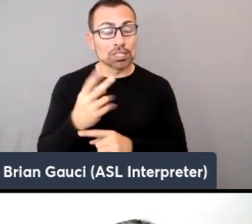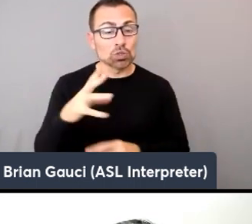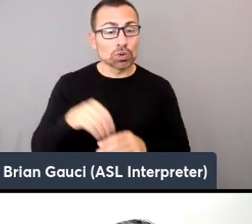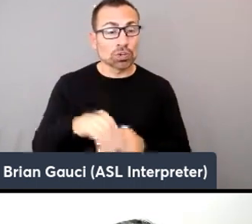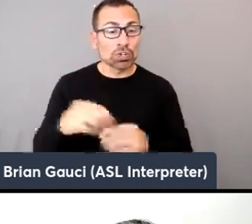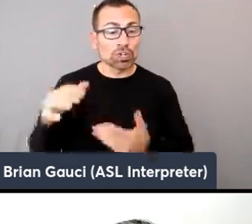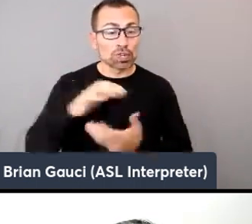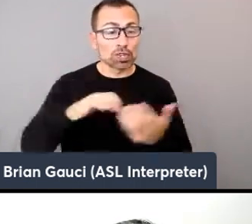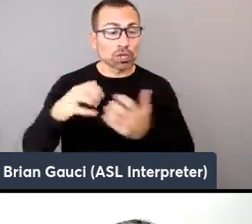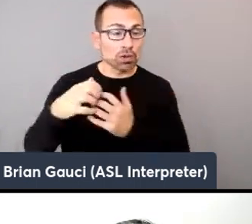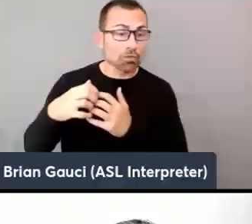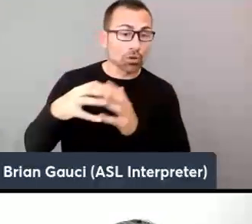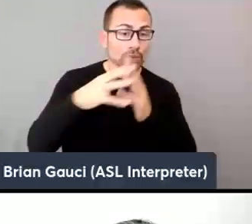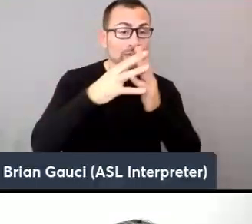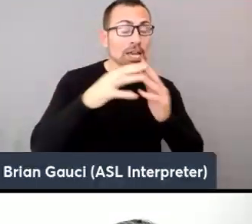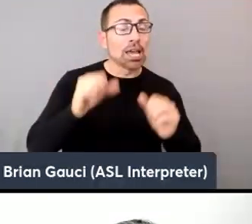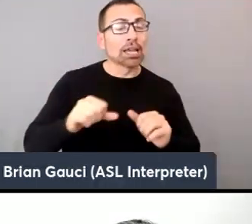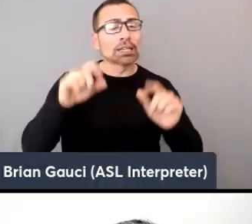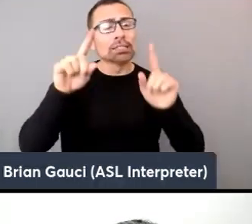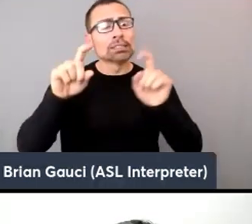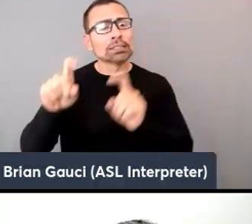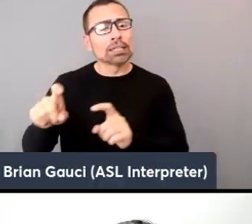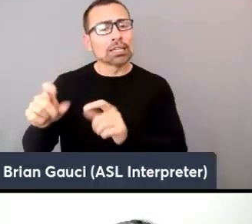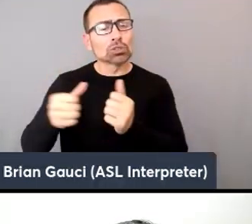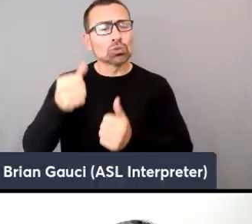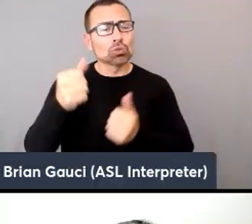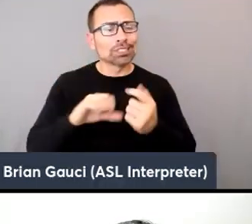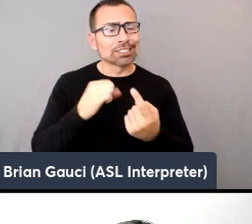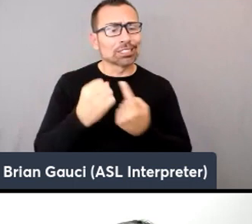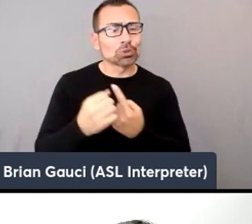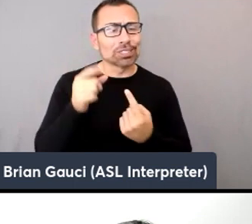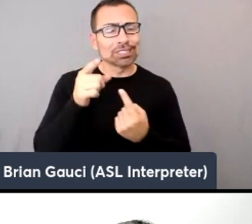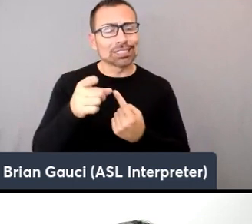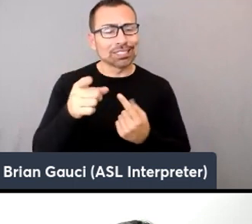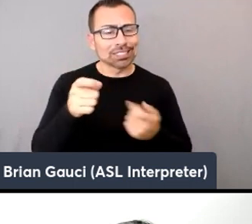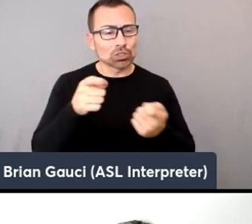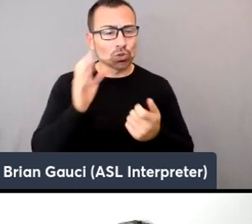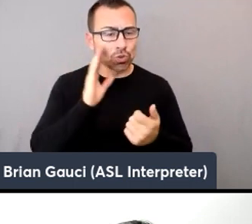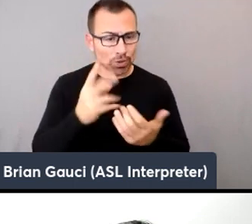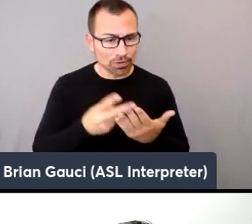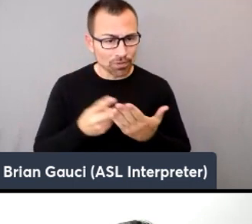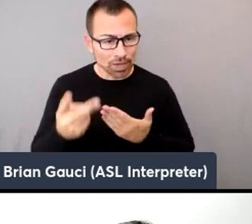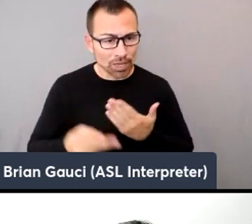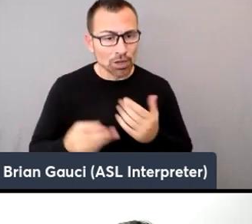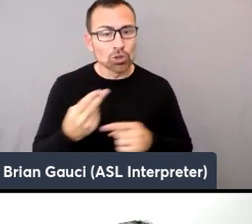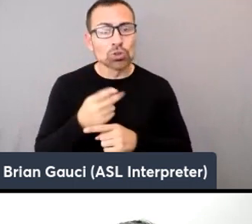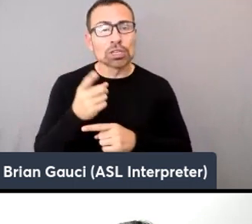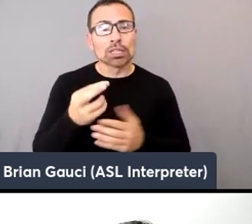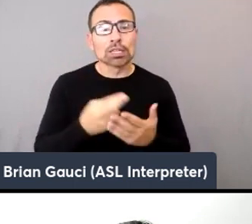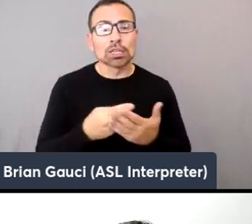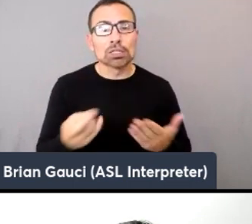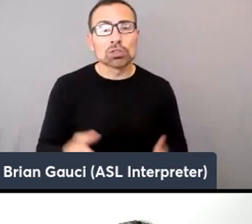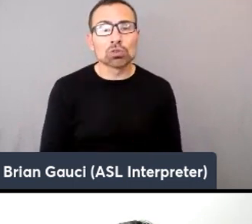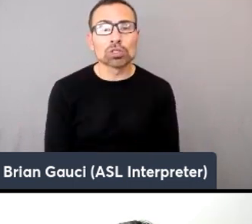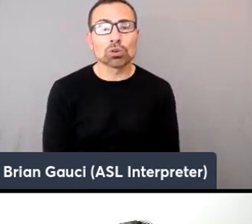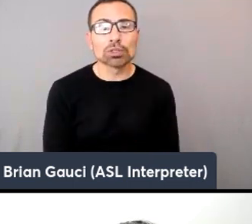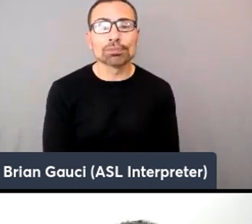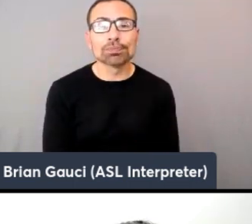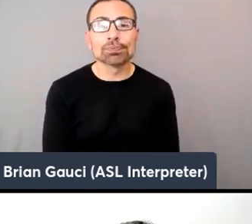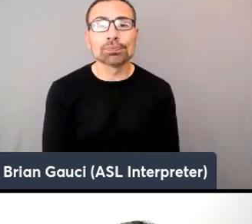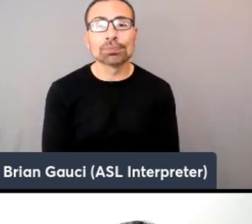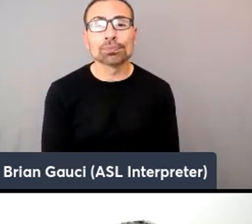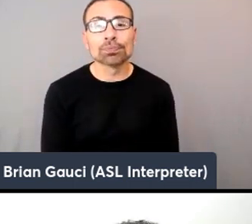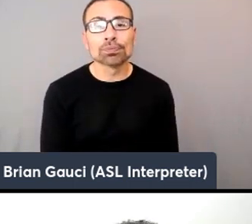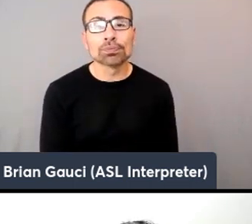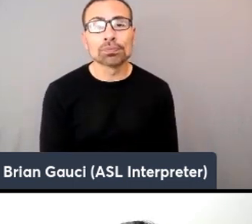can test in which scenarios that this control will fail by using this resource. And